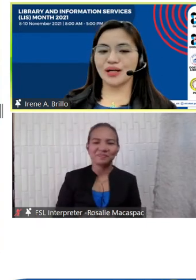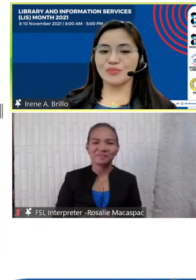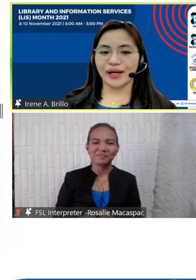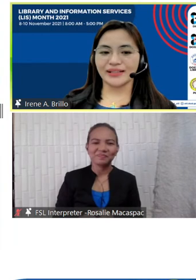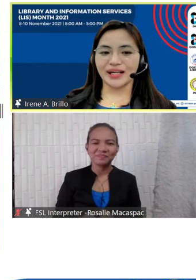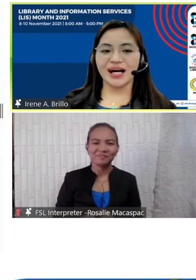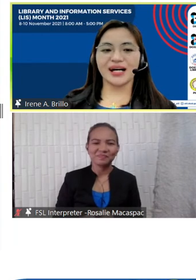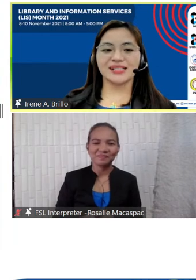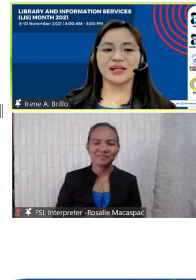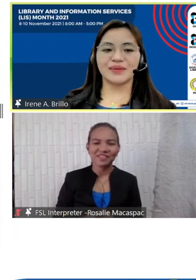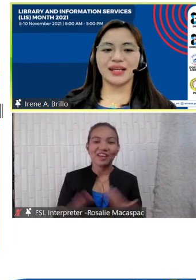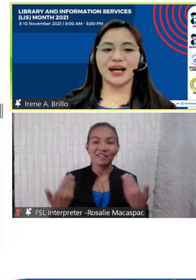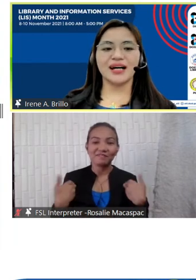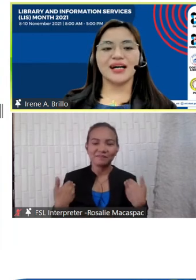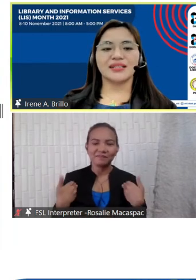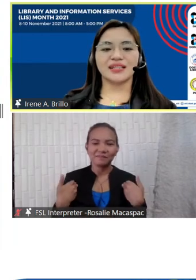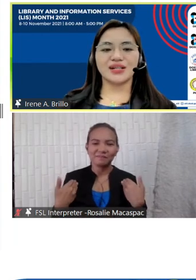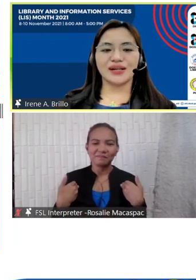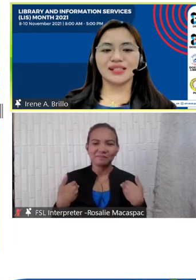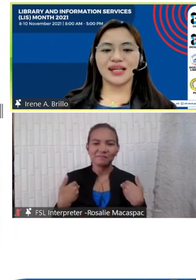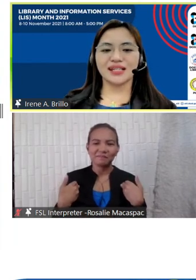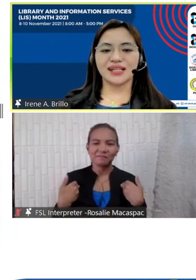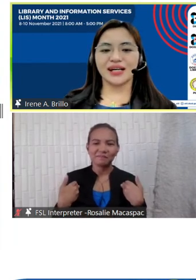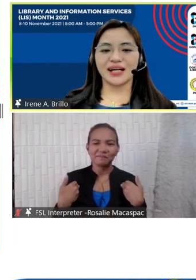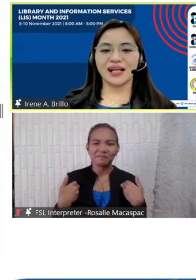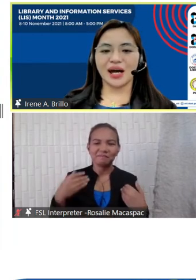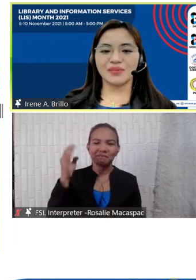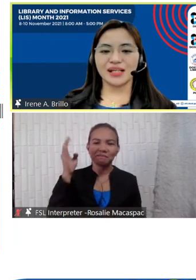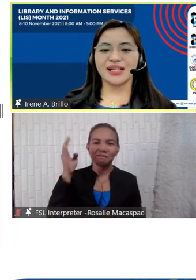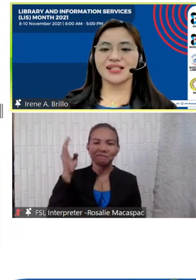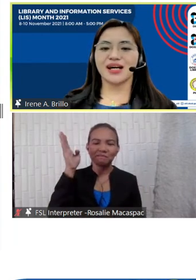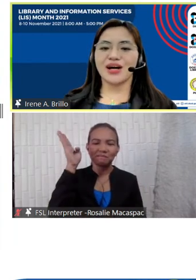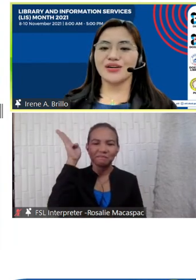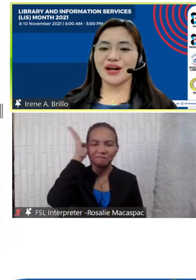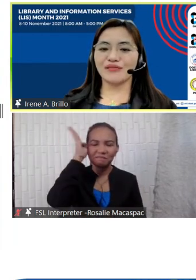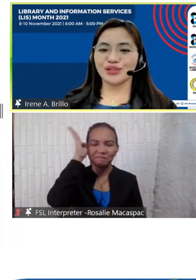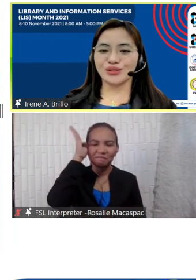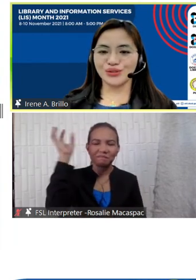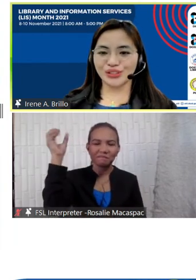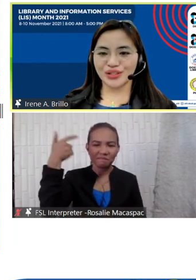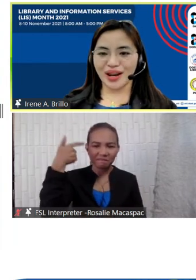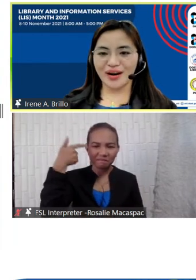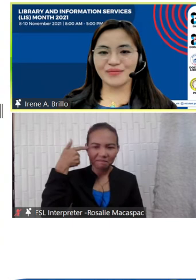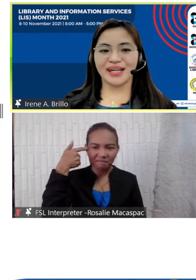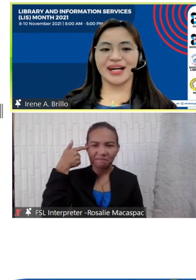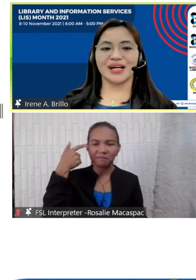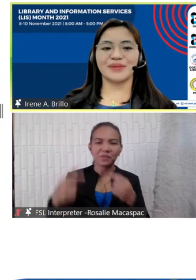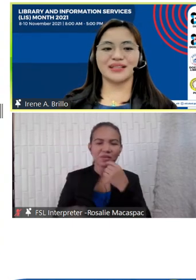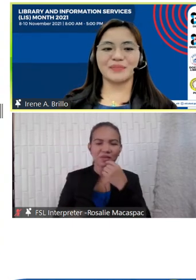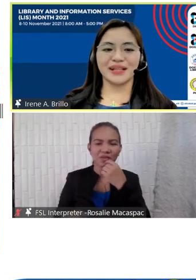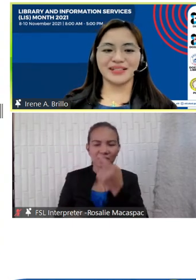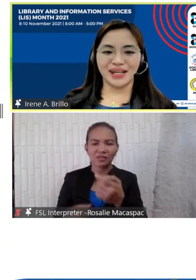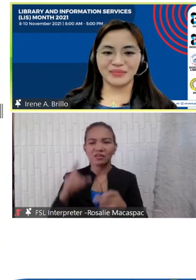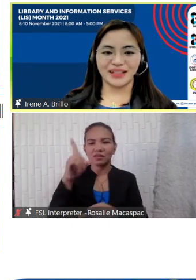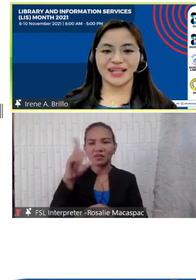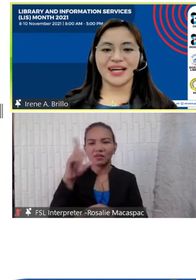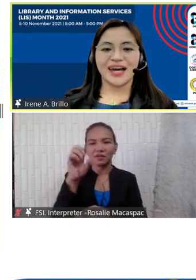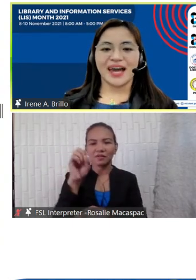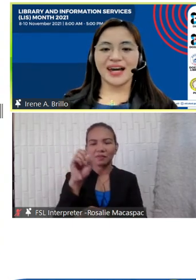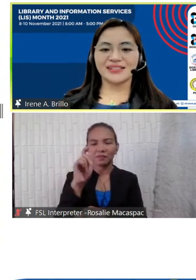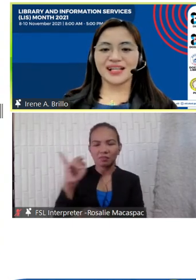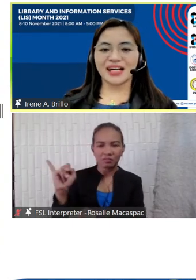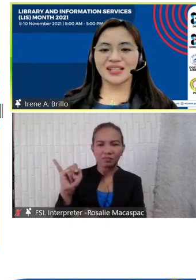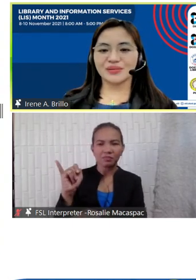Brent O. Gamueda. Ang sabi niya, the DOST-STII Library is revolutionary amid the